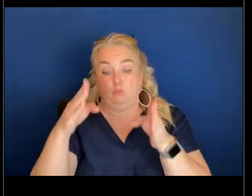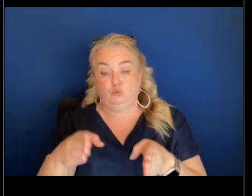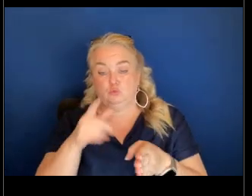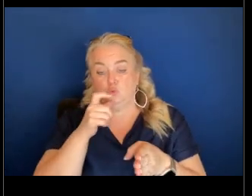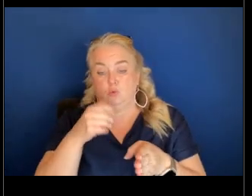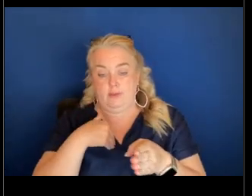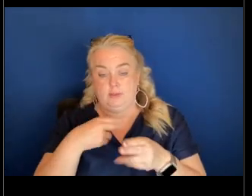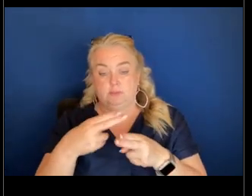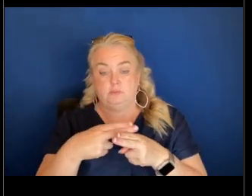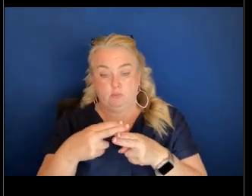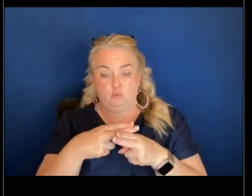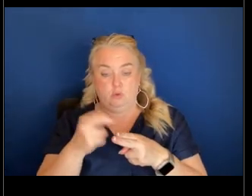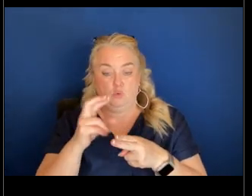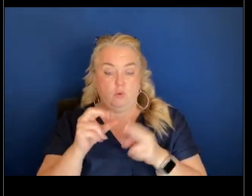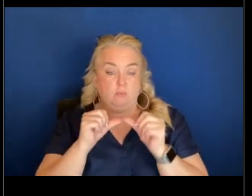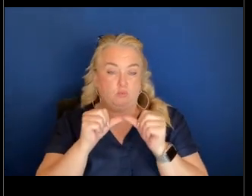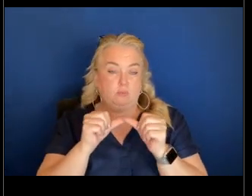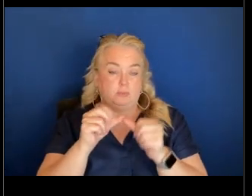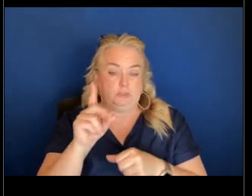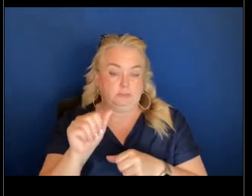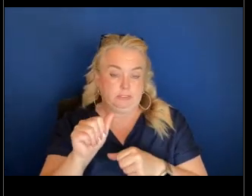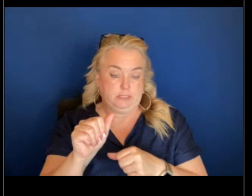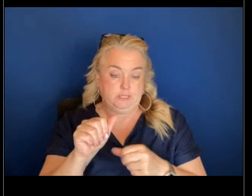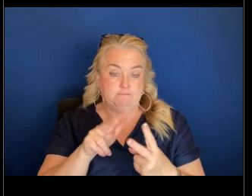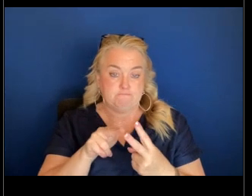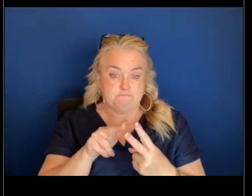a temporary or permanent disability.